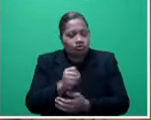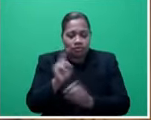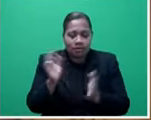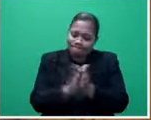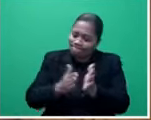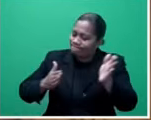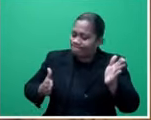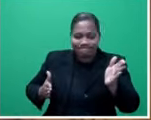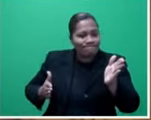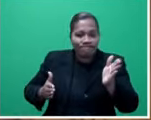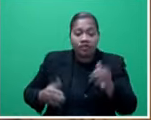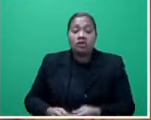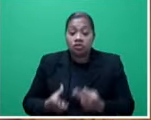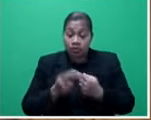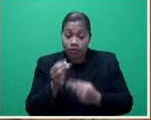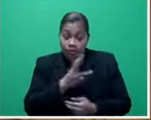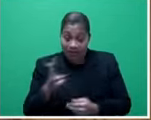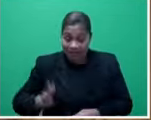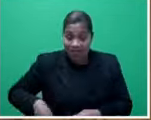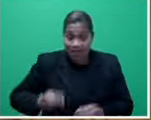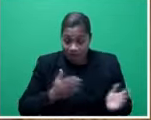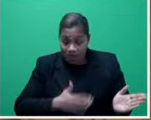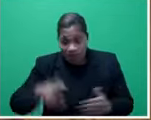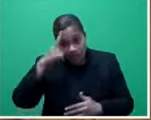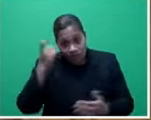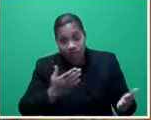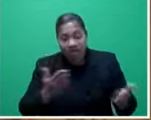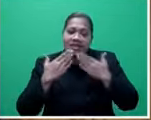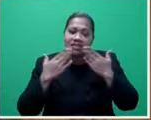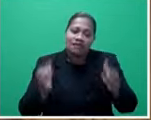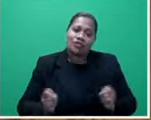say, with this word as the member moving the motion, I thank you for this opportunity. Vinaka.